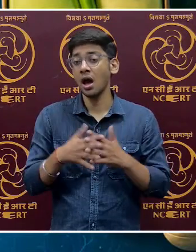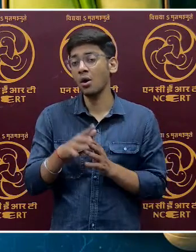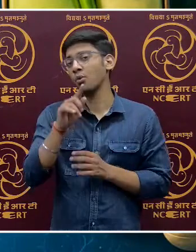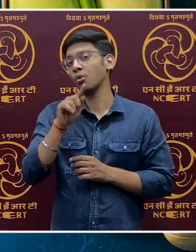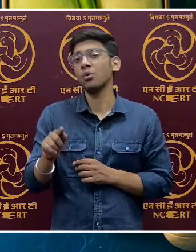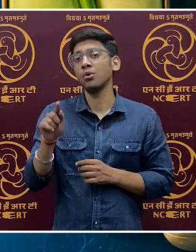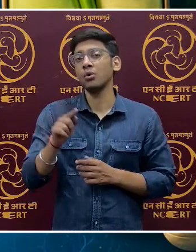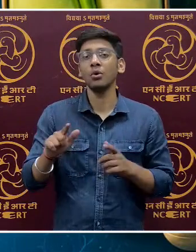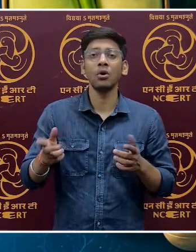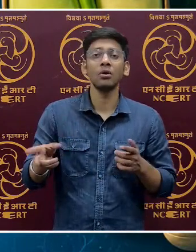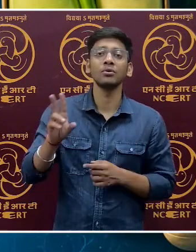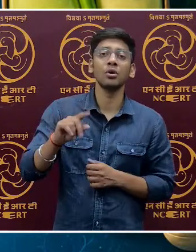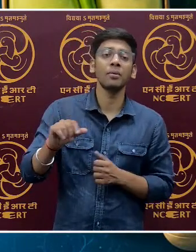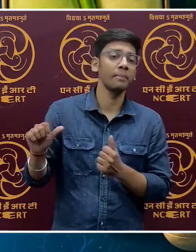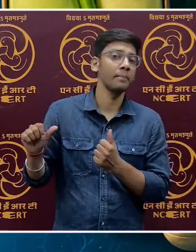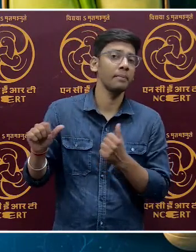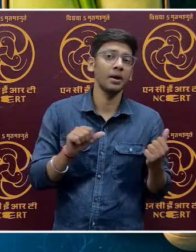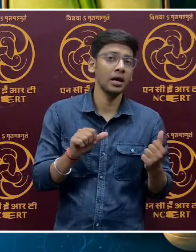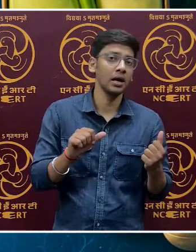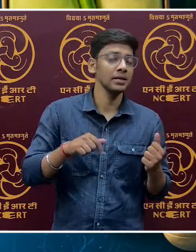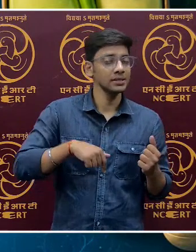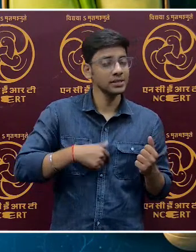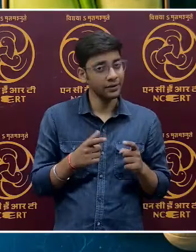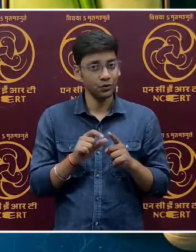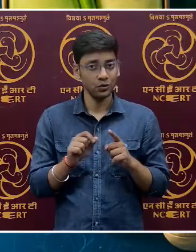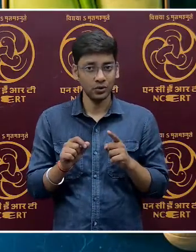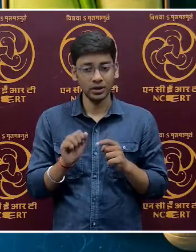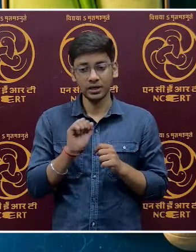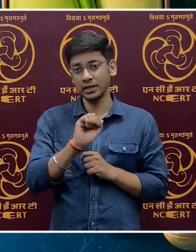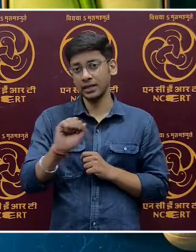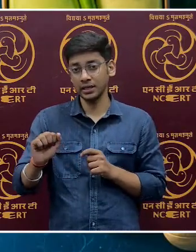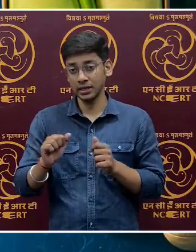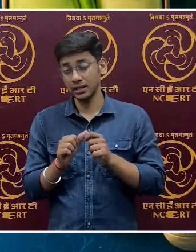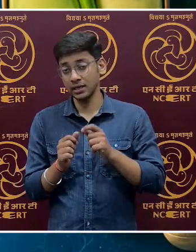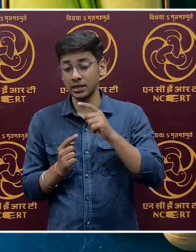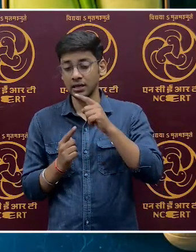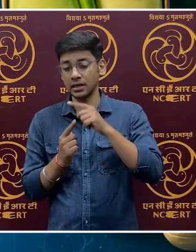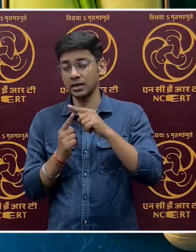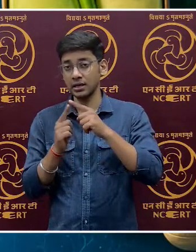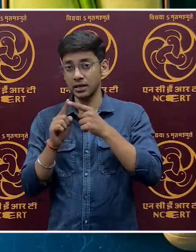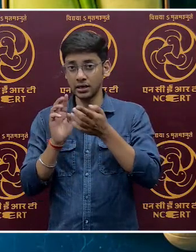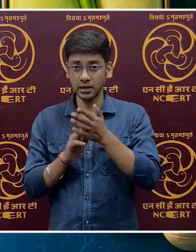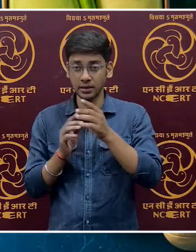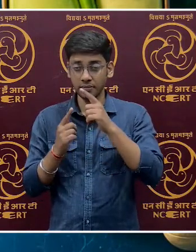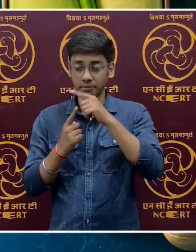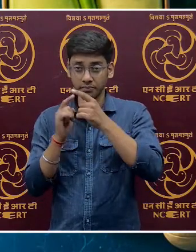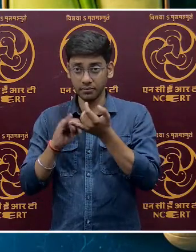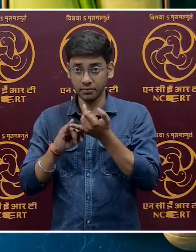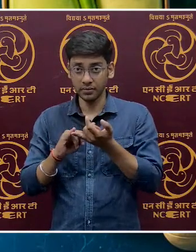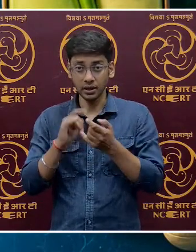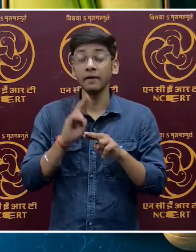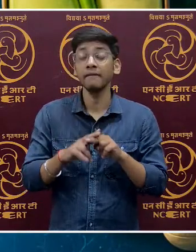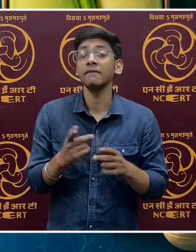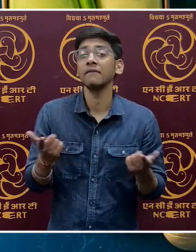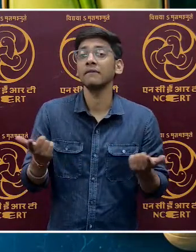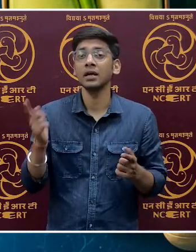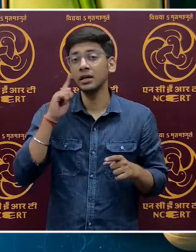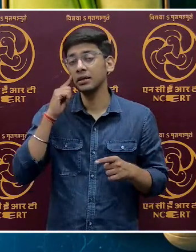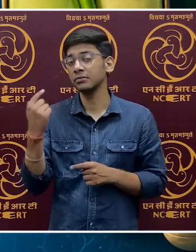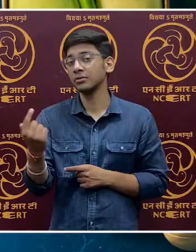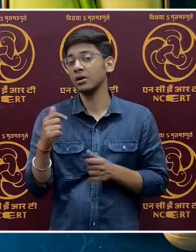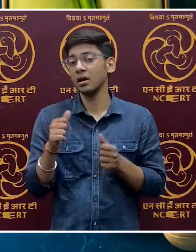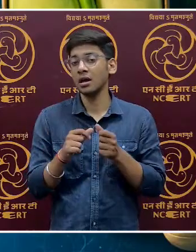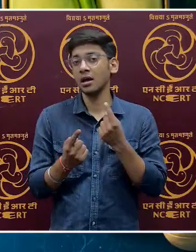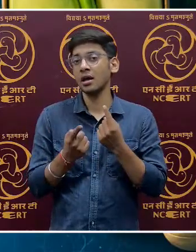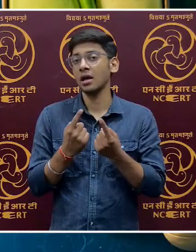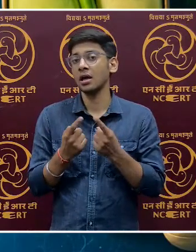you can proceed back and you can do your learning. And these are the attempts also is given over here, because until and unless the assessment is